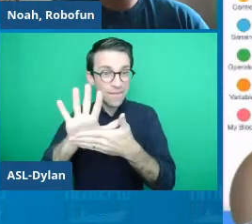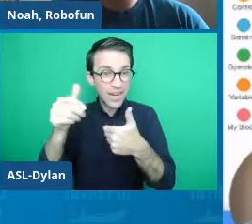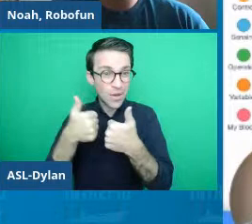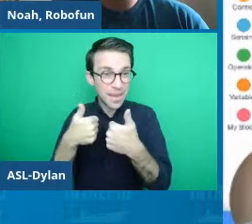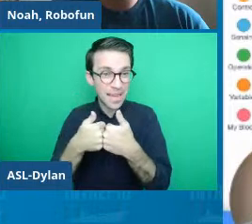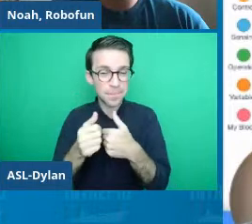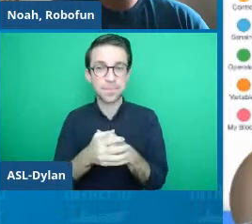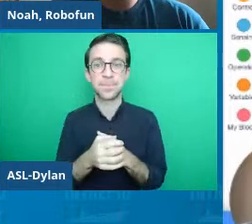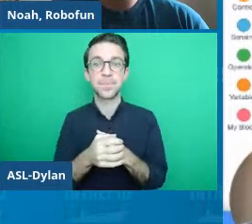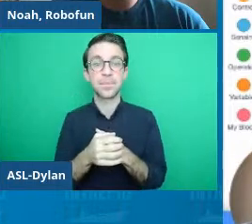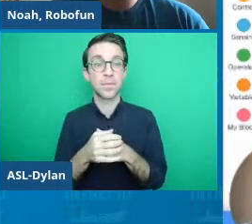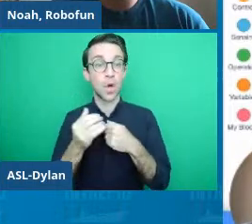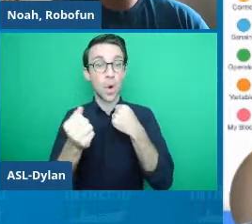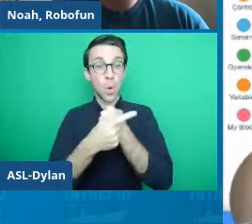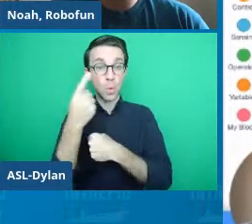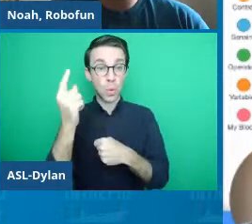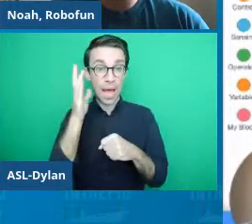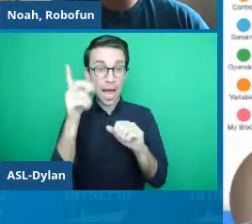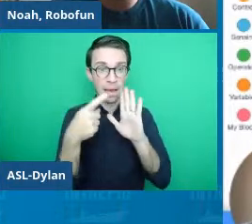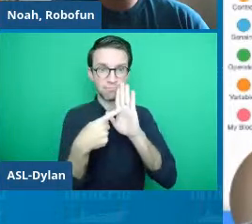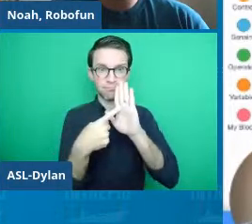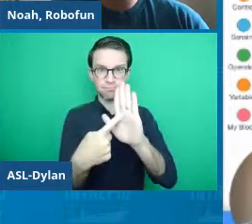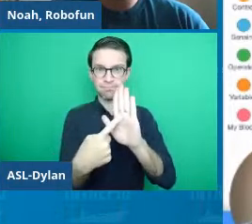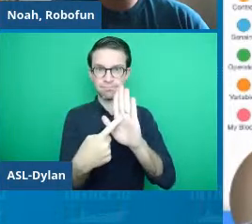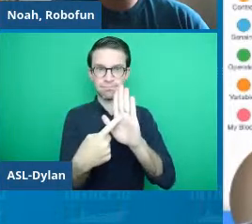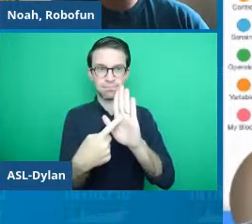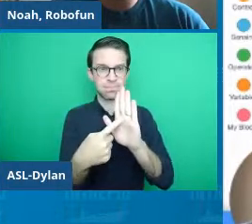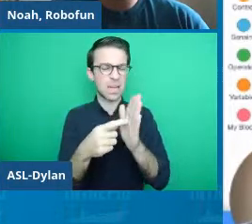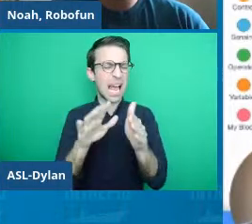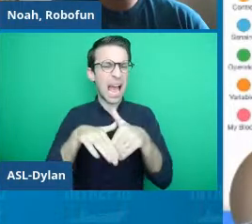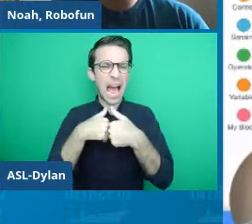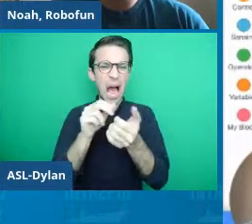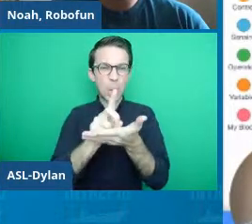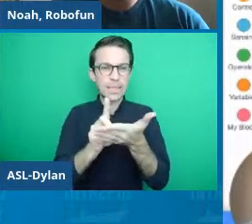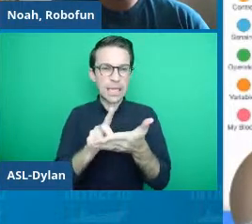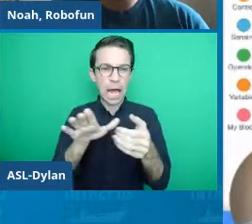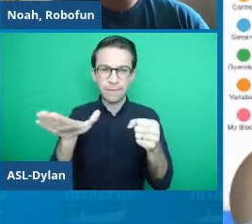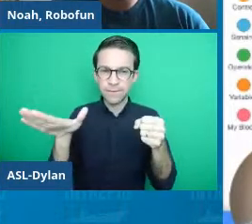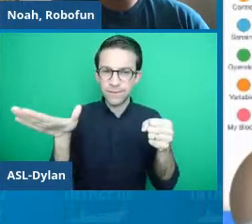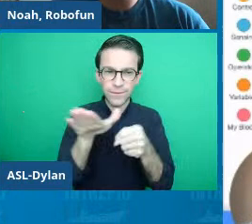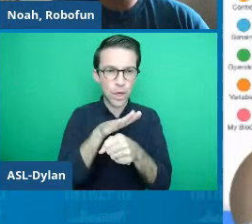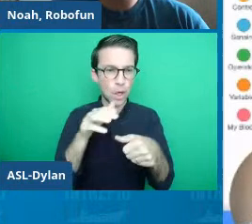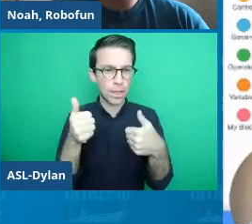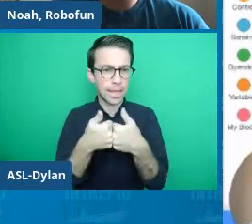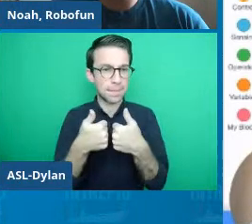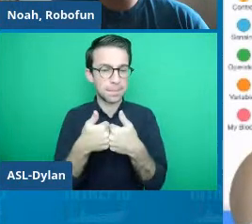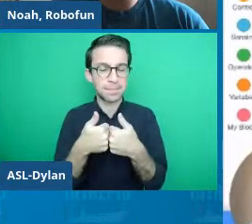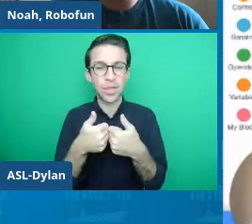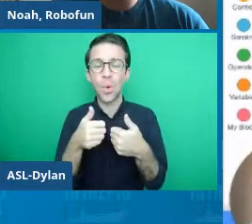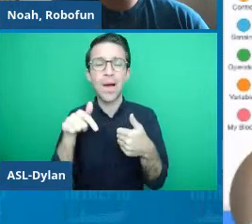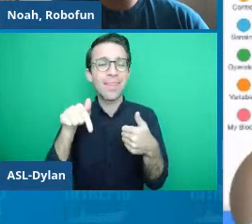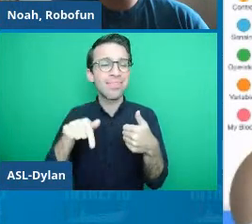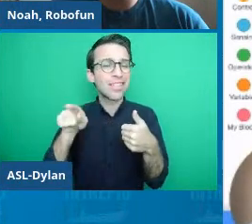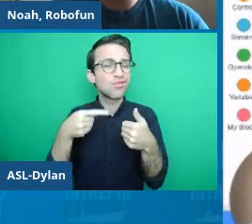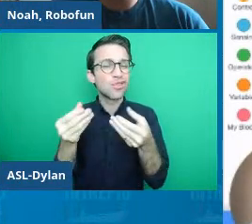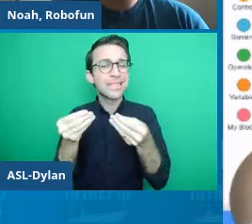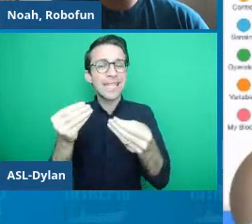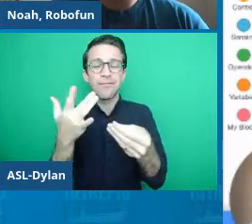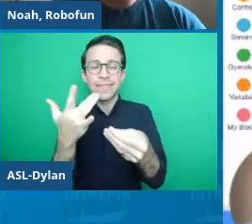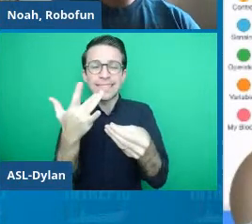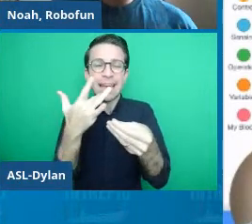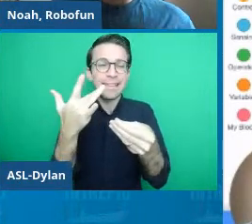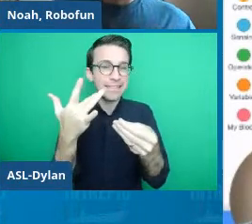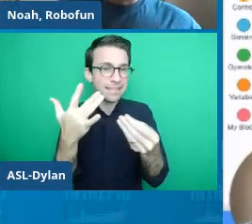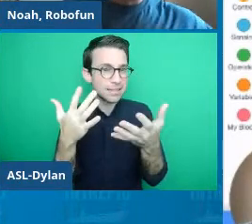taking you through designing a full game. Now, the idea here is to give you a taste of Scratch, to give you a sense of